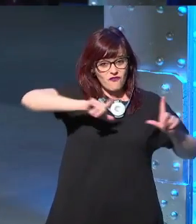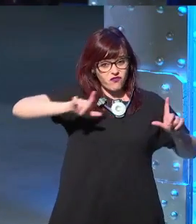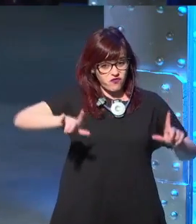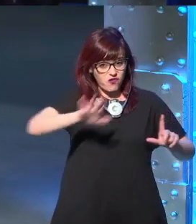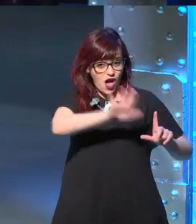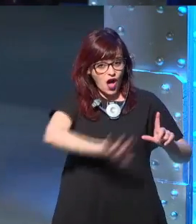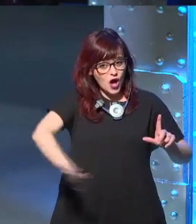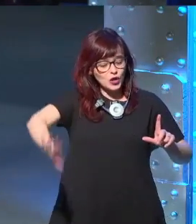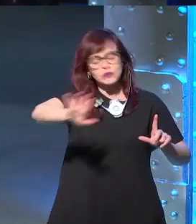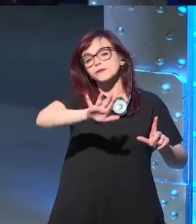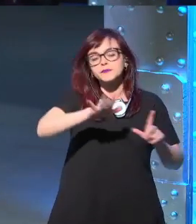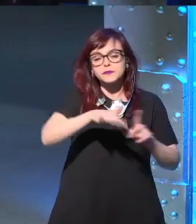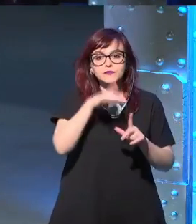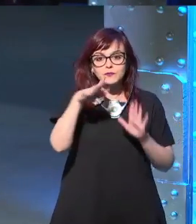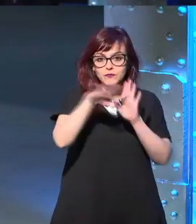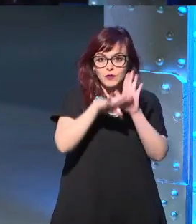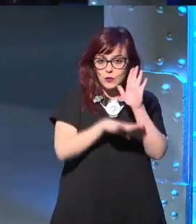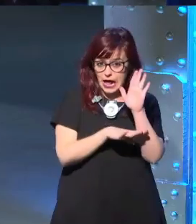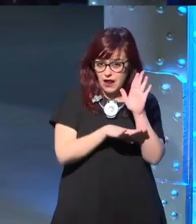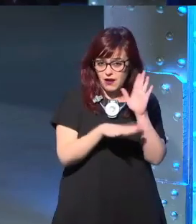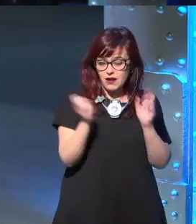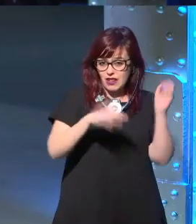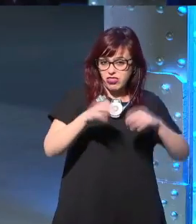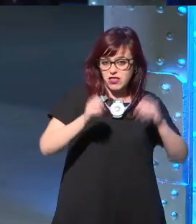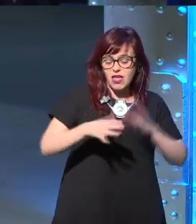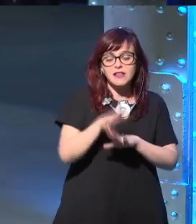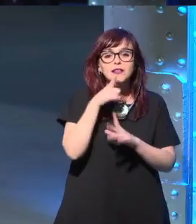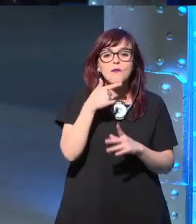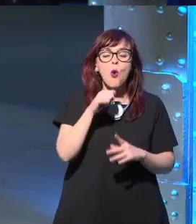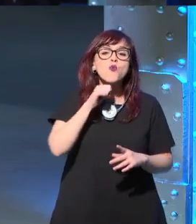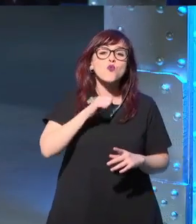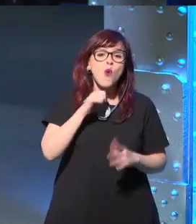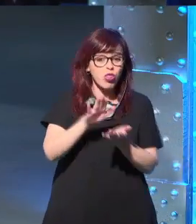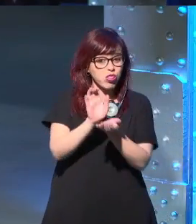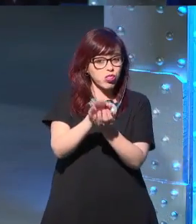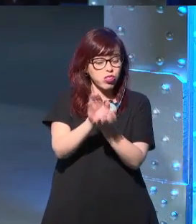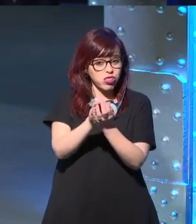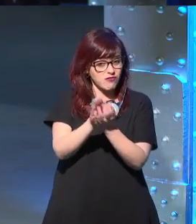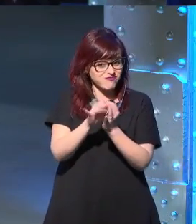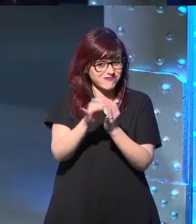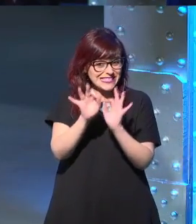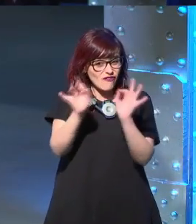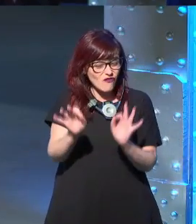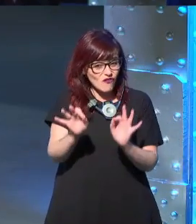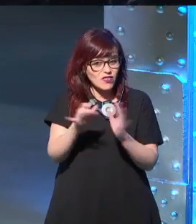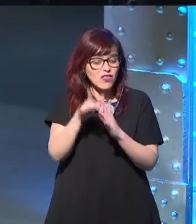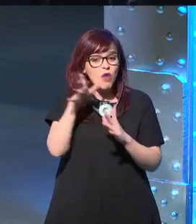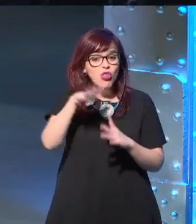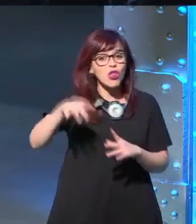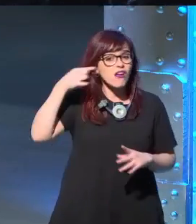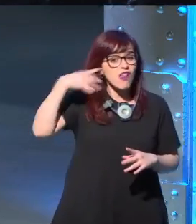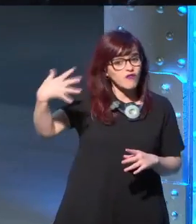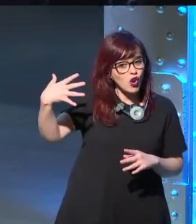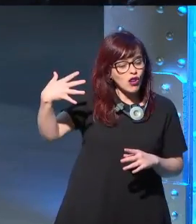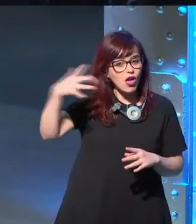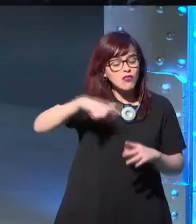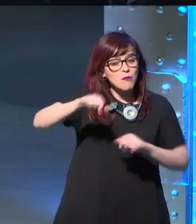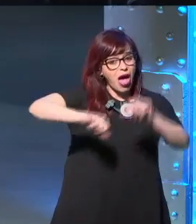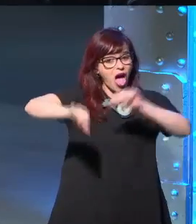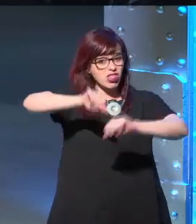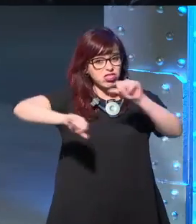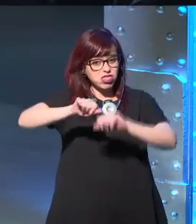husks or shells of nuts, certain type of nut, a walnut, in oil. And you can put it on